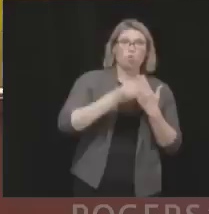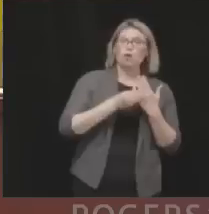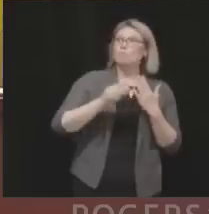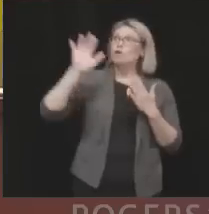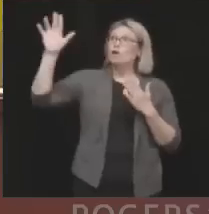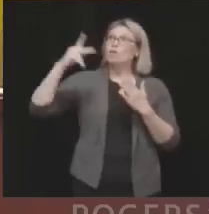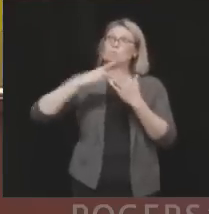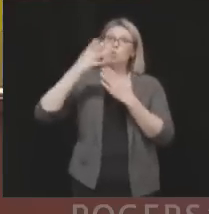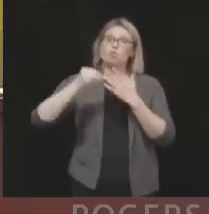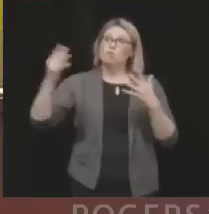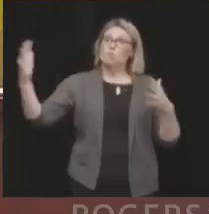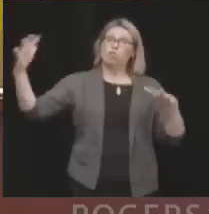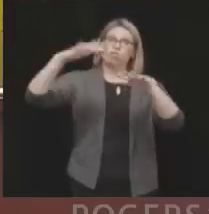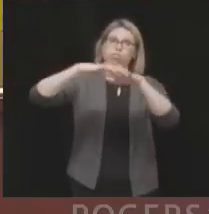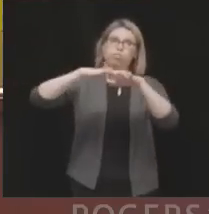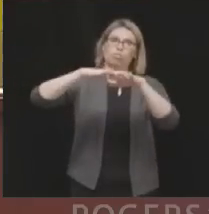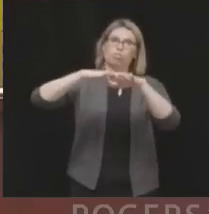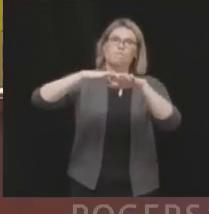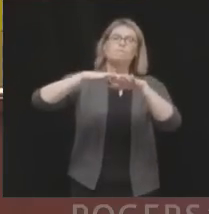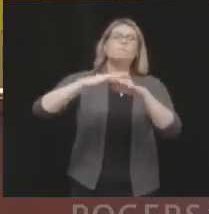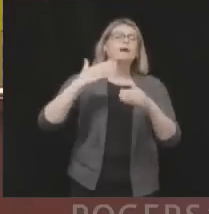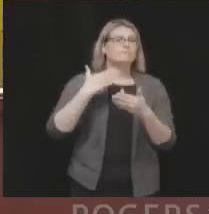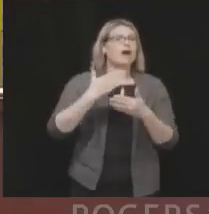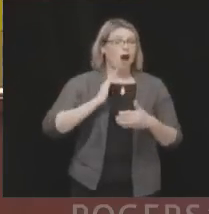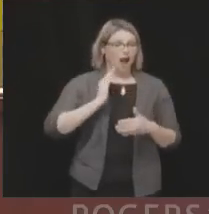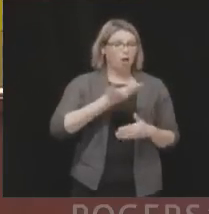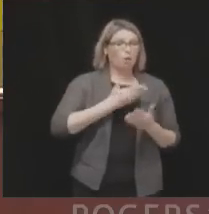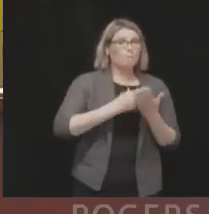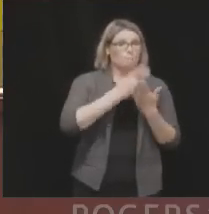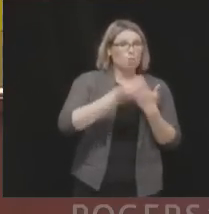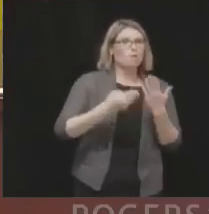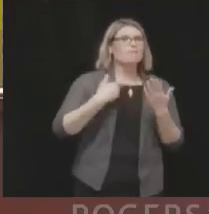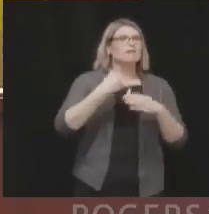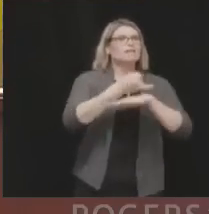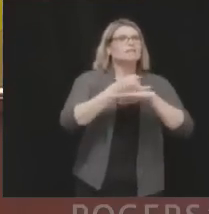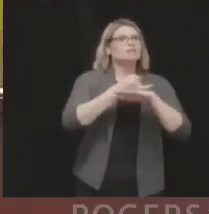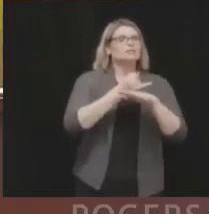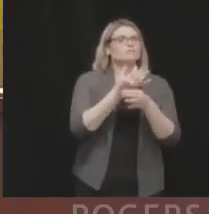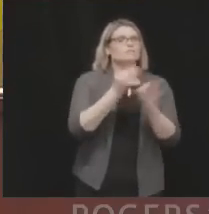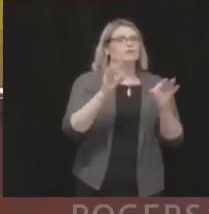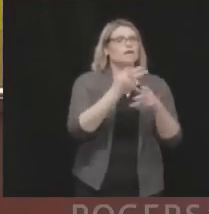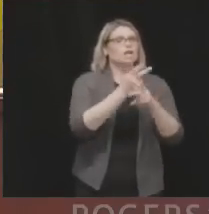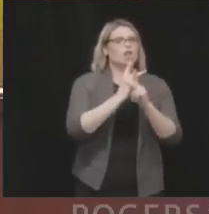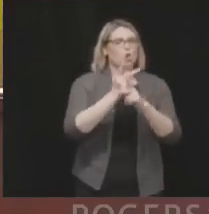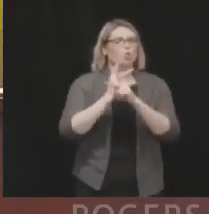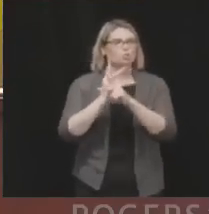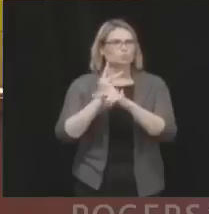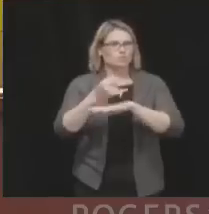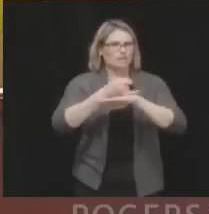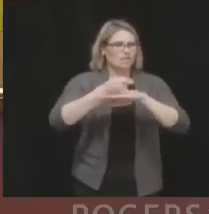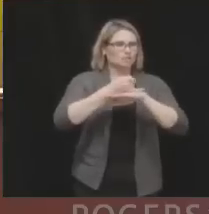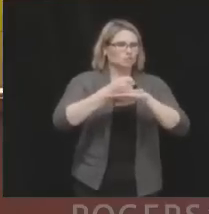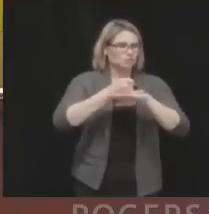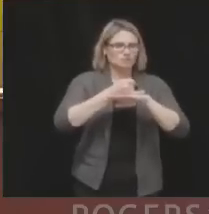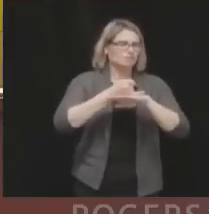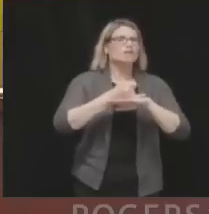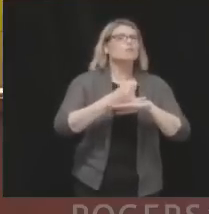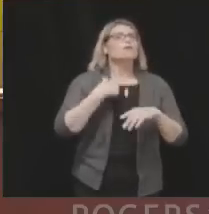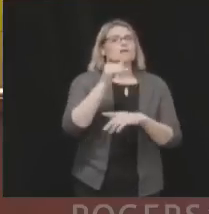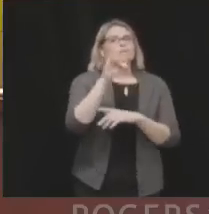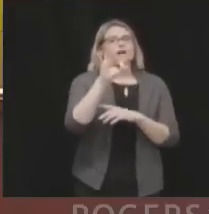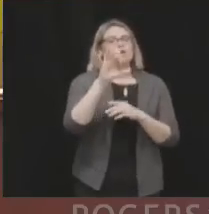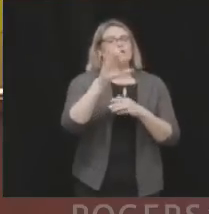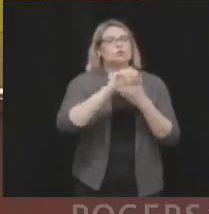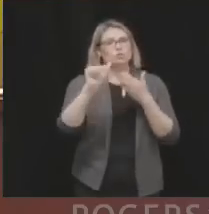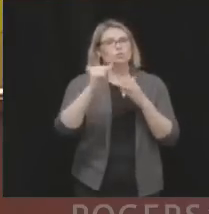unemployment protection that the feds had rolled out. And we were looking and working with every business. So my concern was